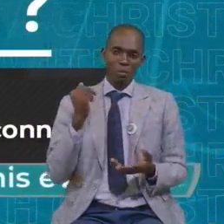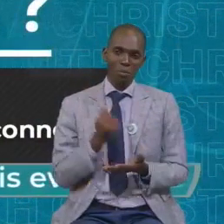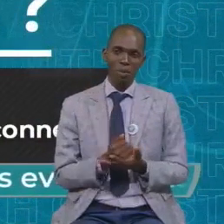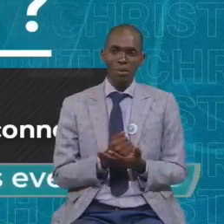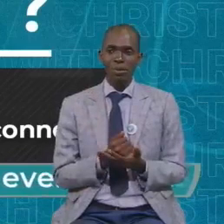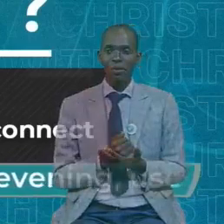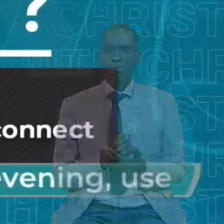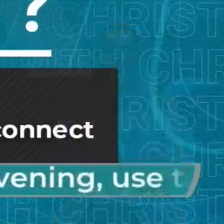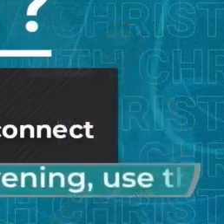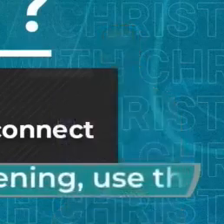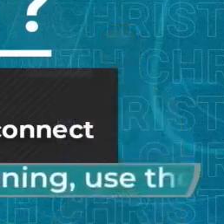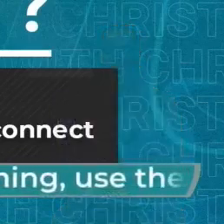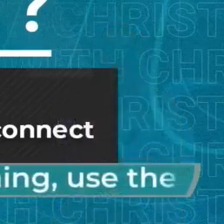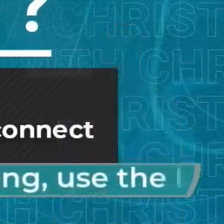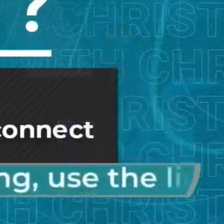Congratulations.